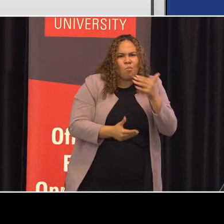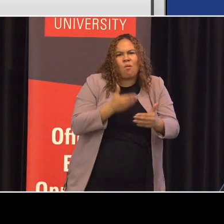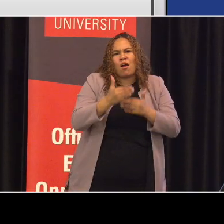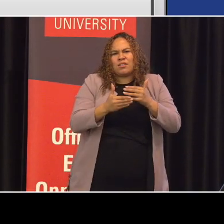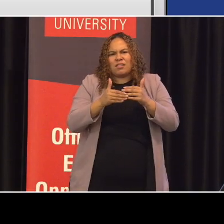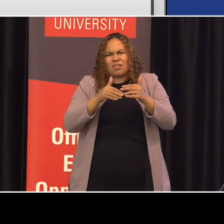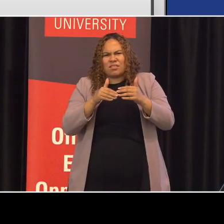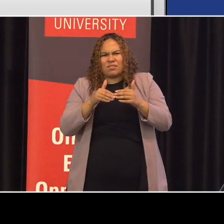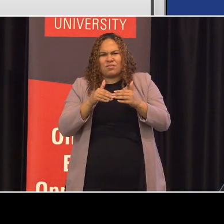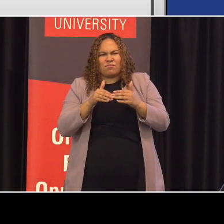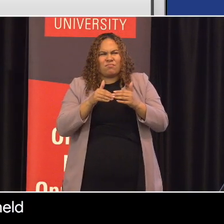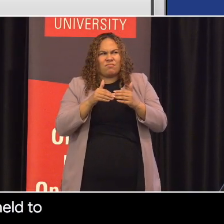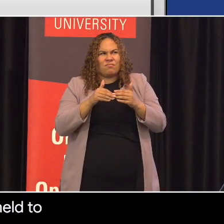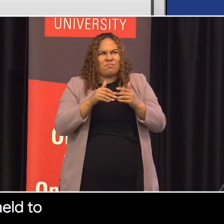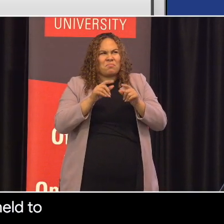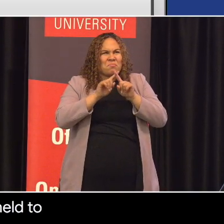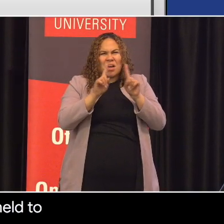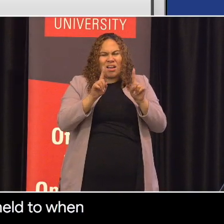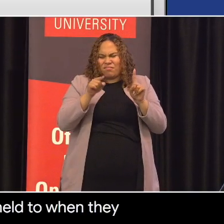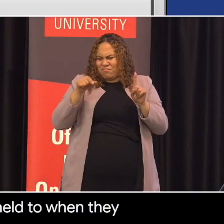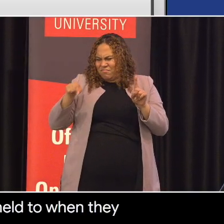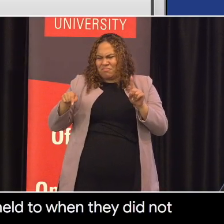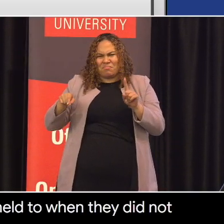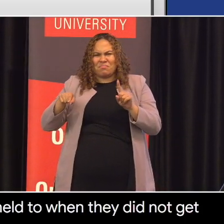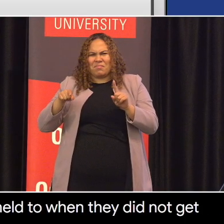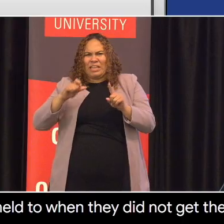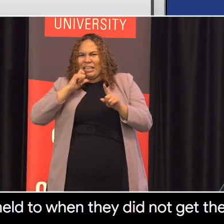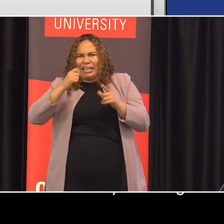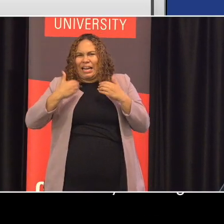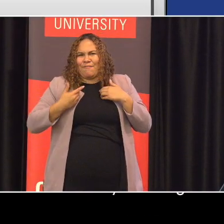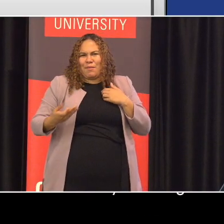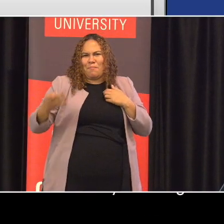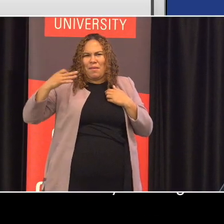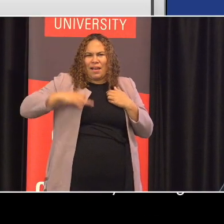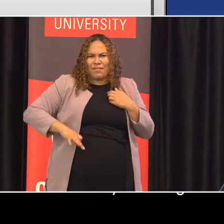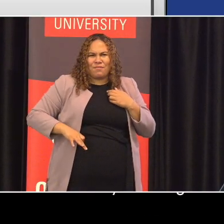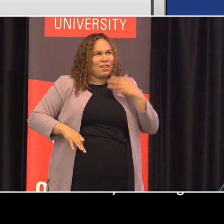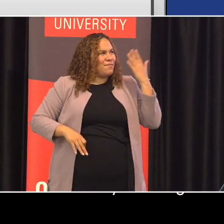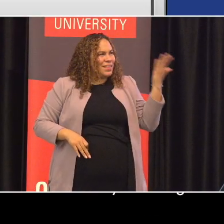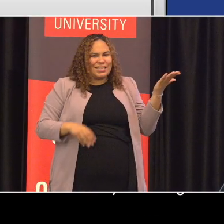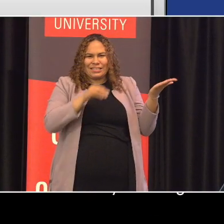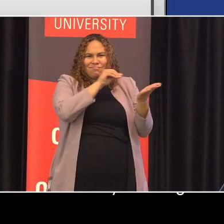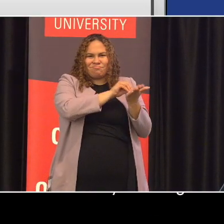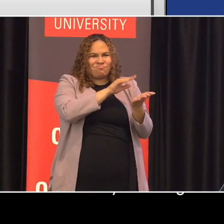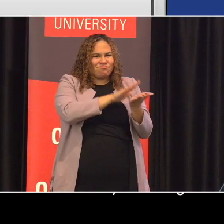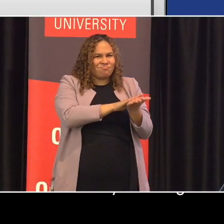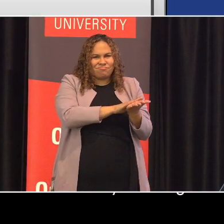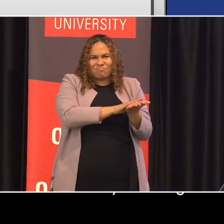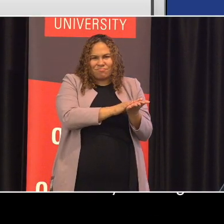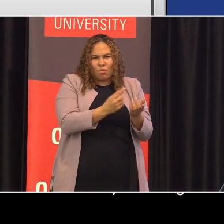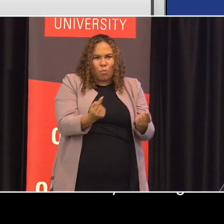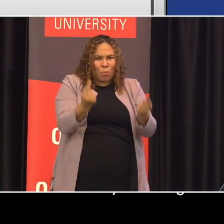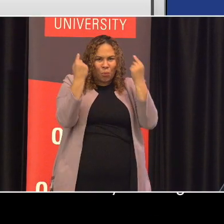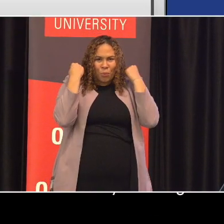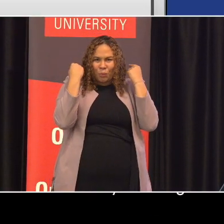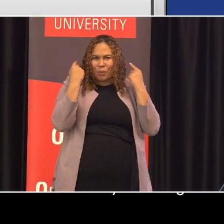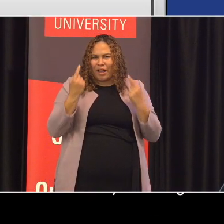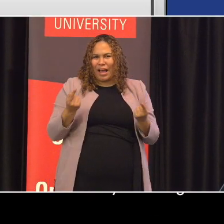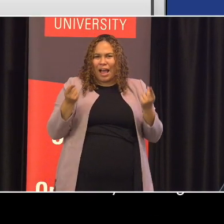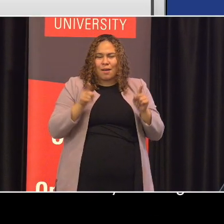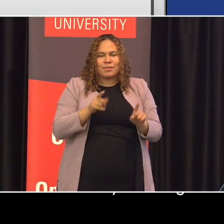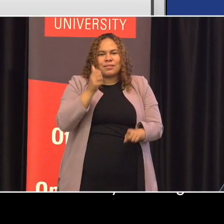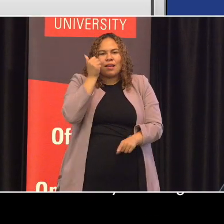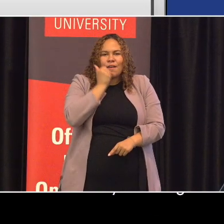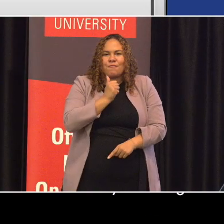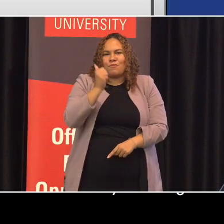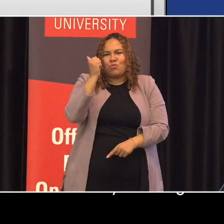that other students are held to when they did not get the benefit of this document? Happens every day.